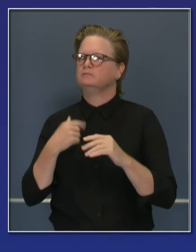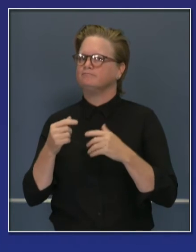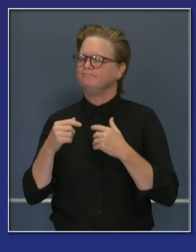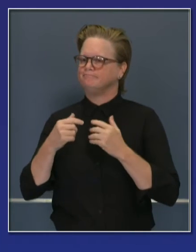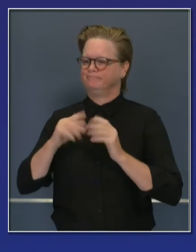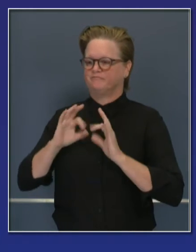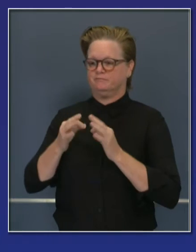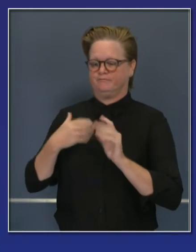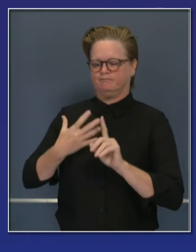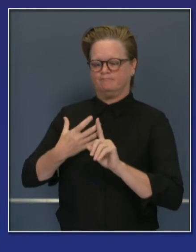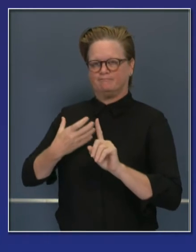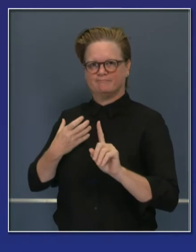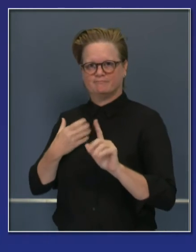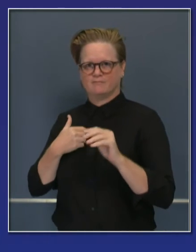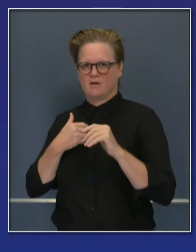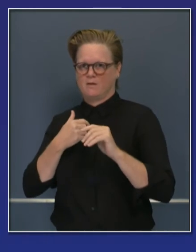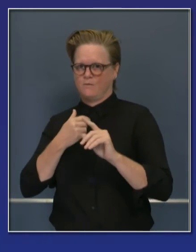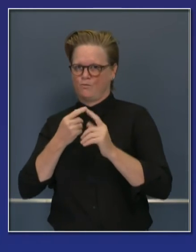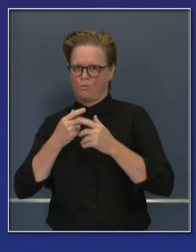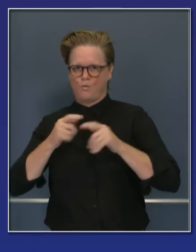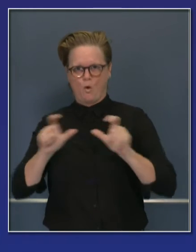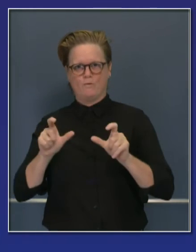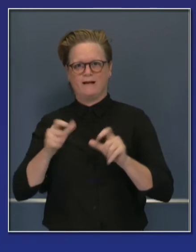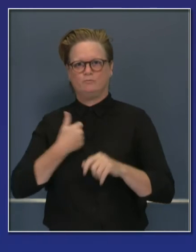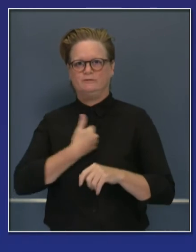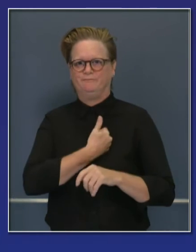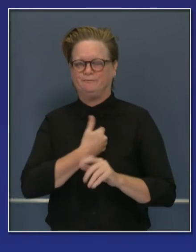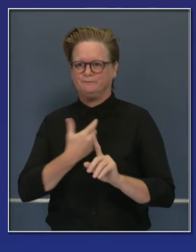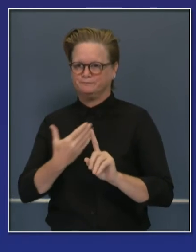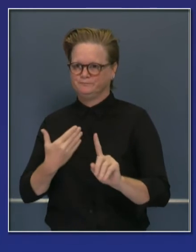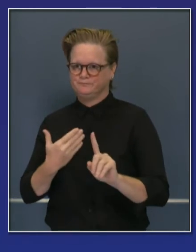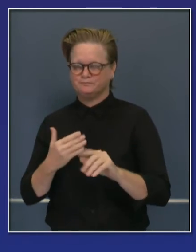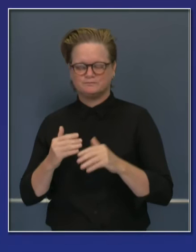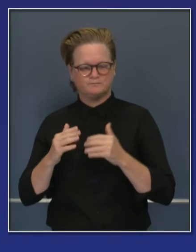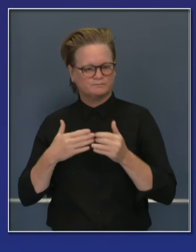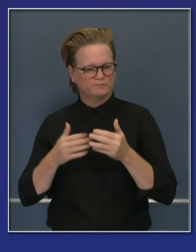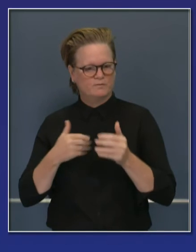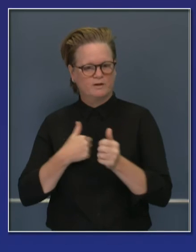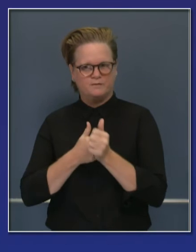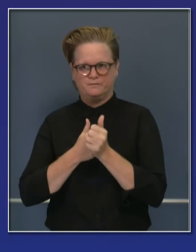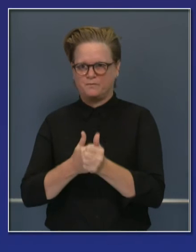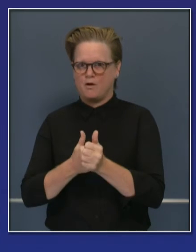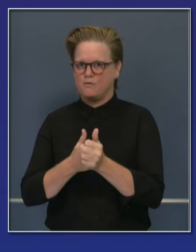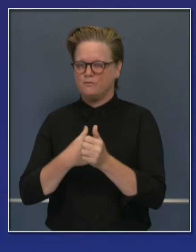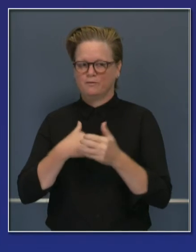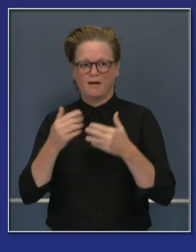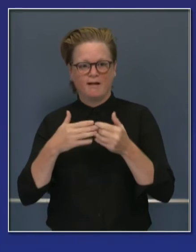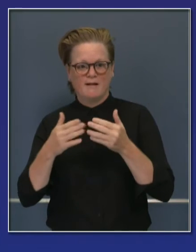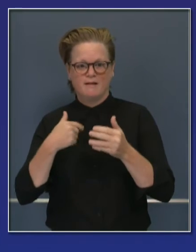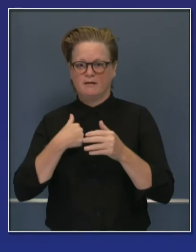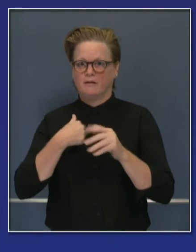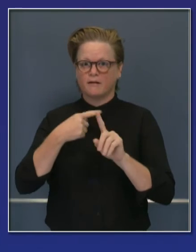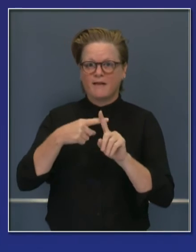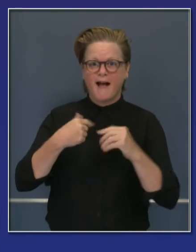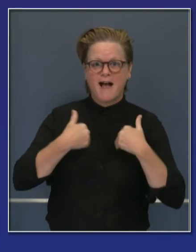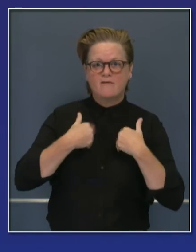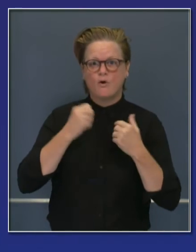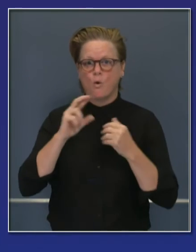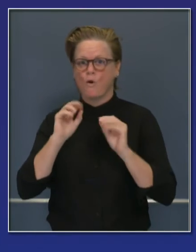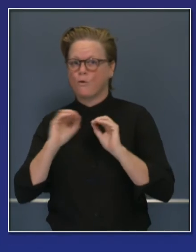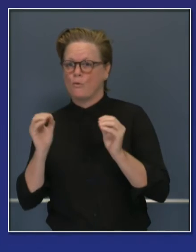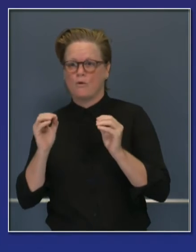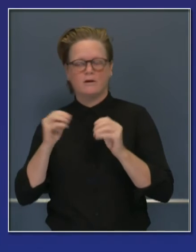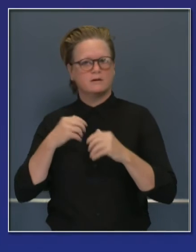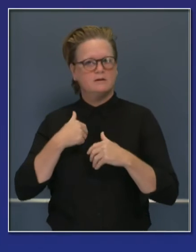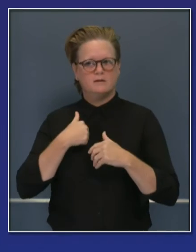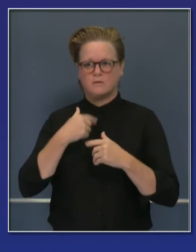others is to recognize that just because you got a test, that's episodic, and the disease itself works in ways